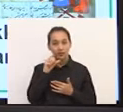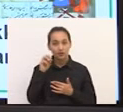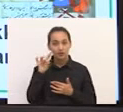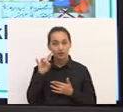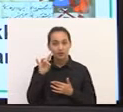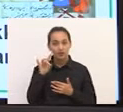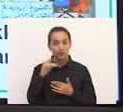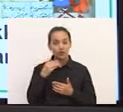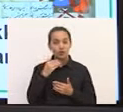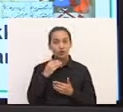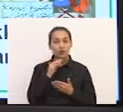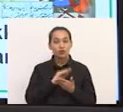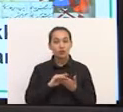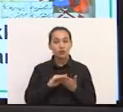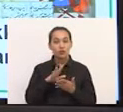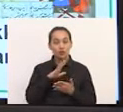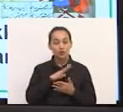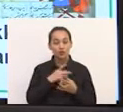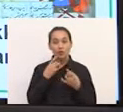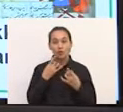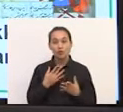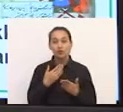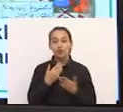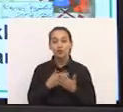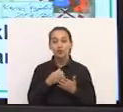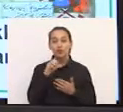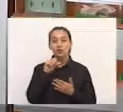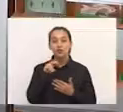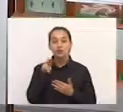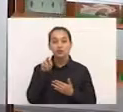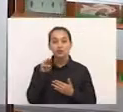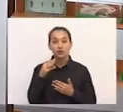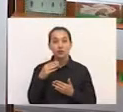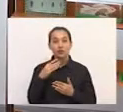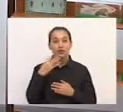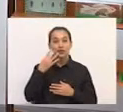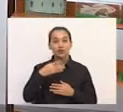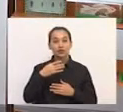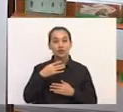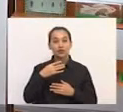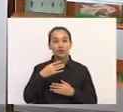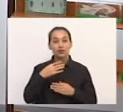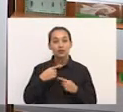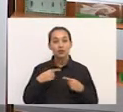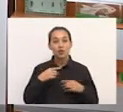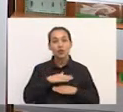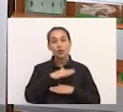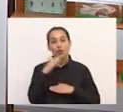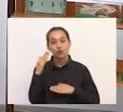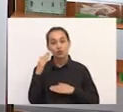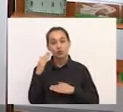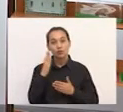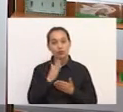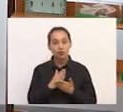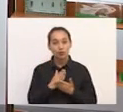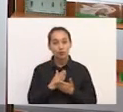tilidan yozib olgan. Oddigina misol, Alpomish dostonning ham 40 dan ortiq variantlari mavjud ekan.